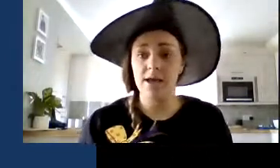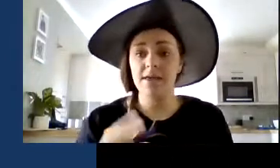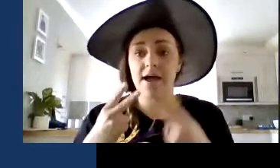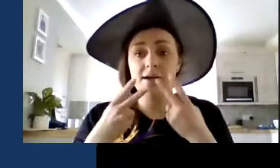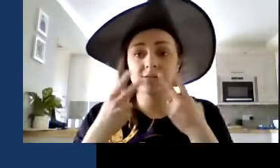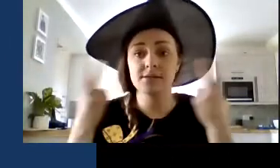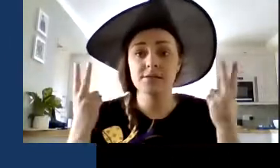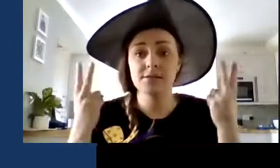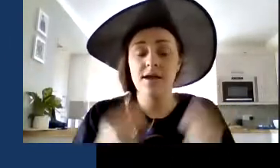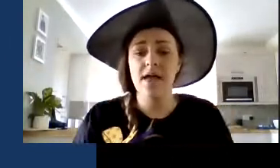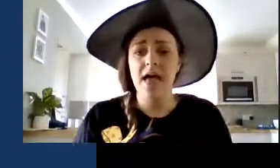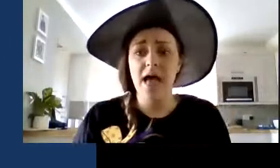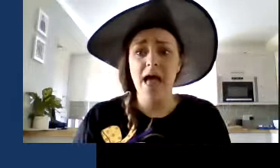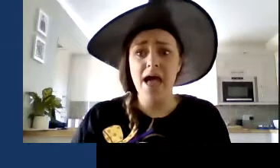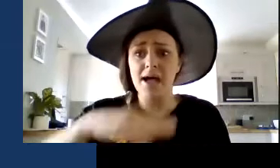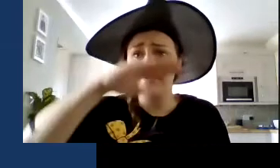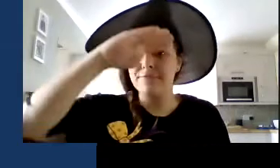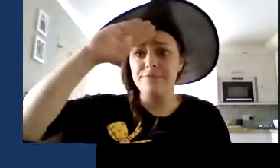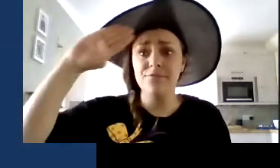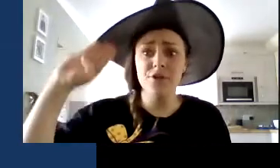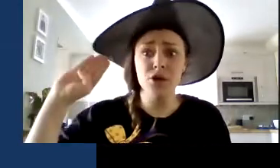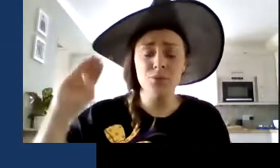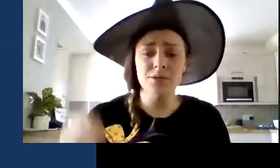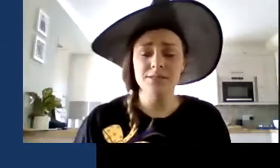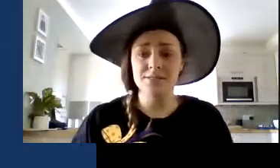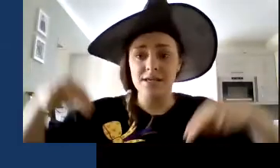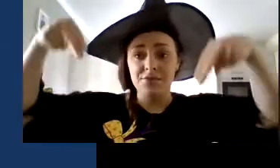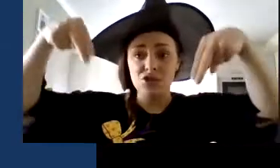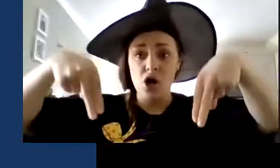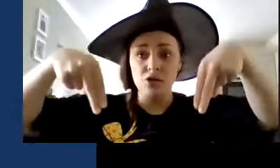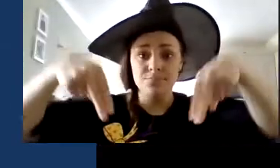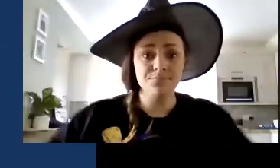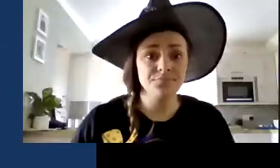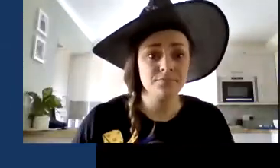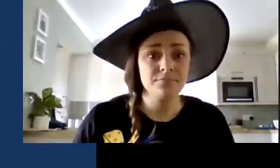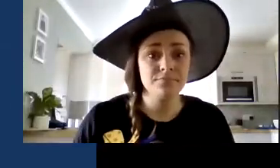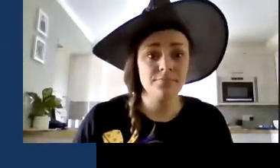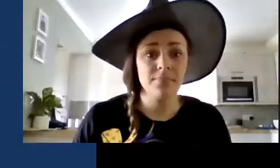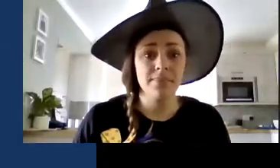Down climbed the cat, and "Phew!" said the dog.